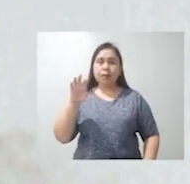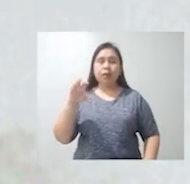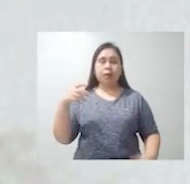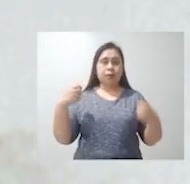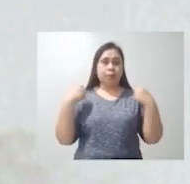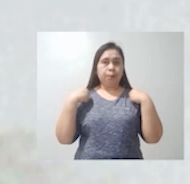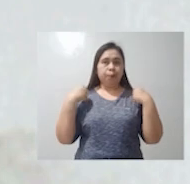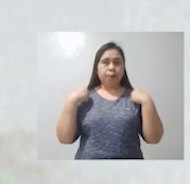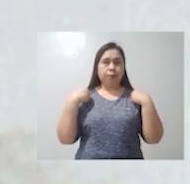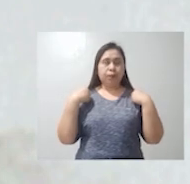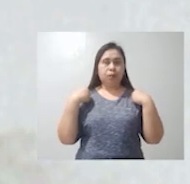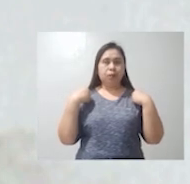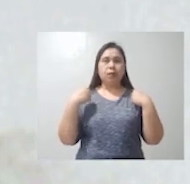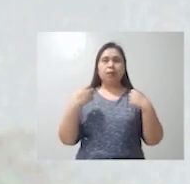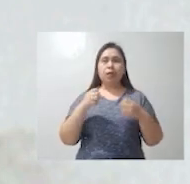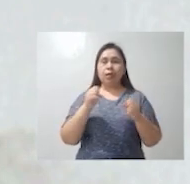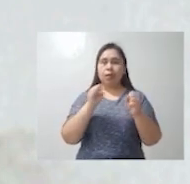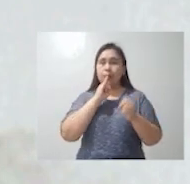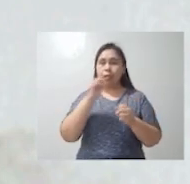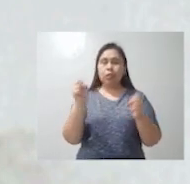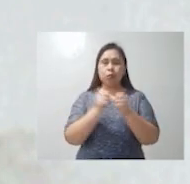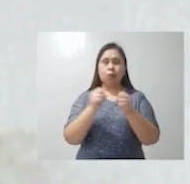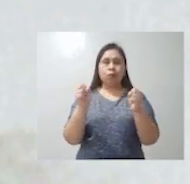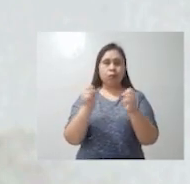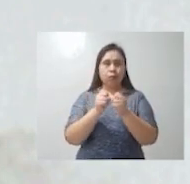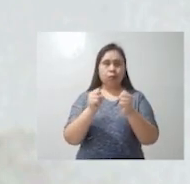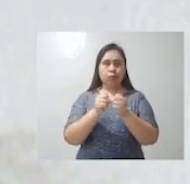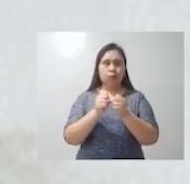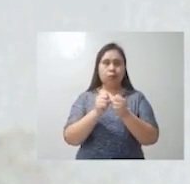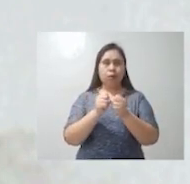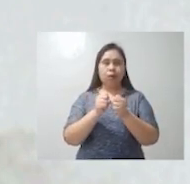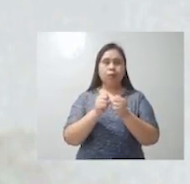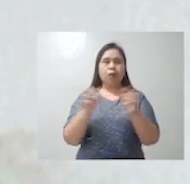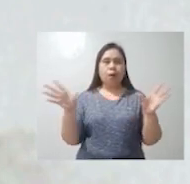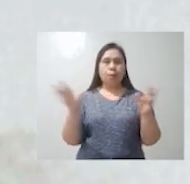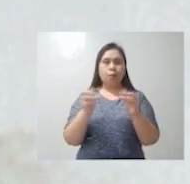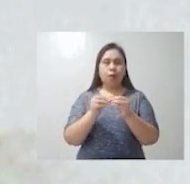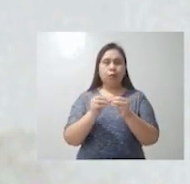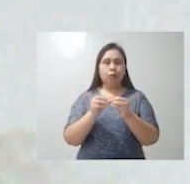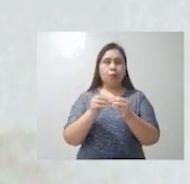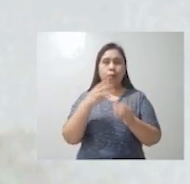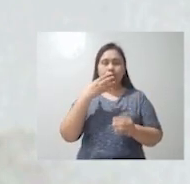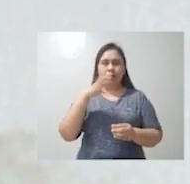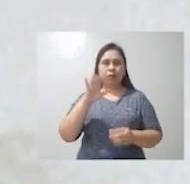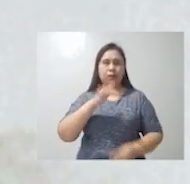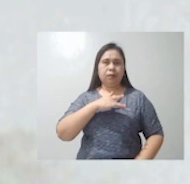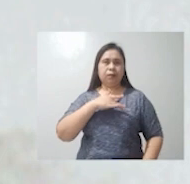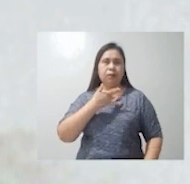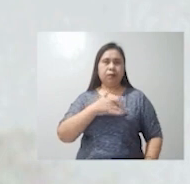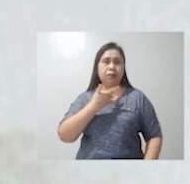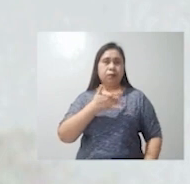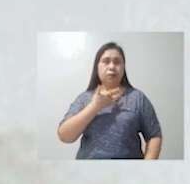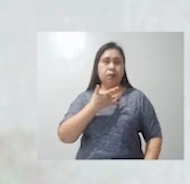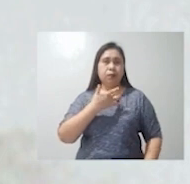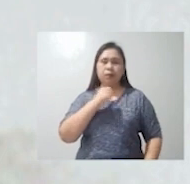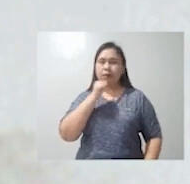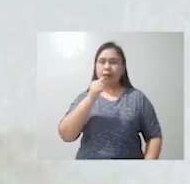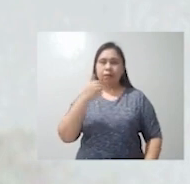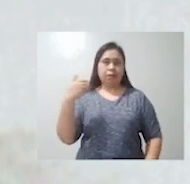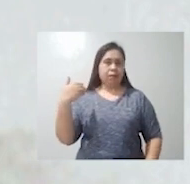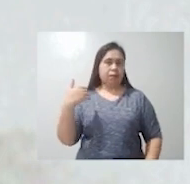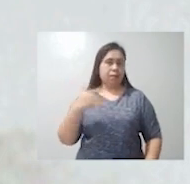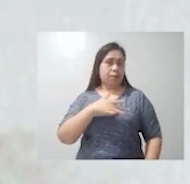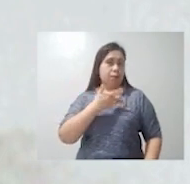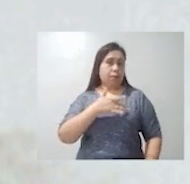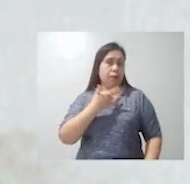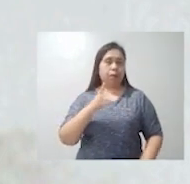so small. This amount of heat can be evenly hardly felt by human skin upon contact. Before they can